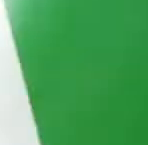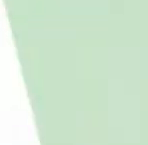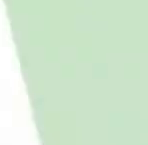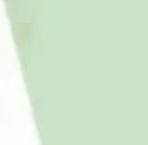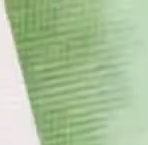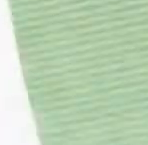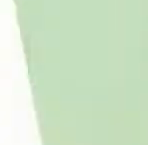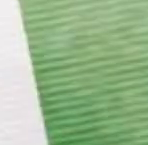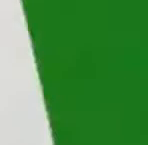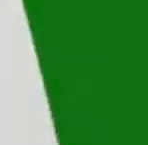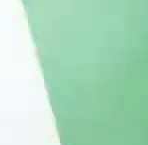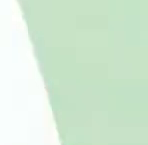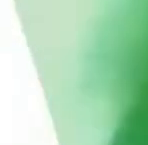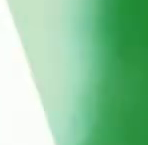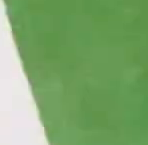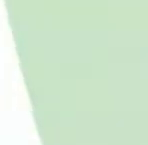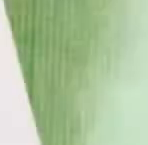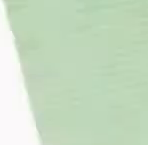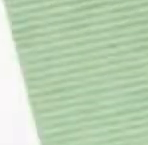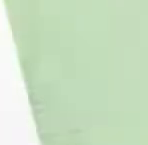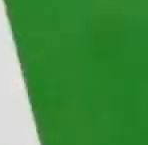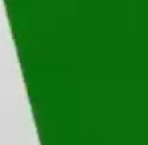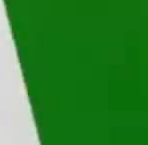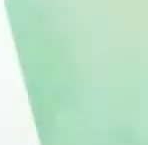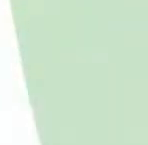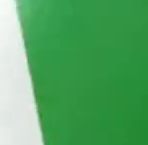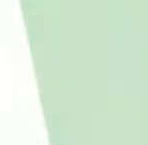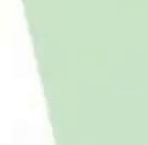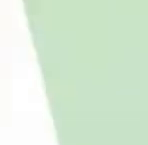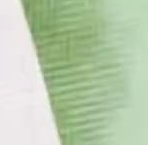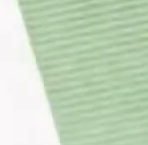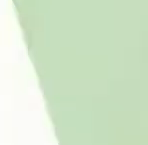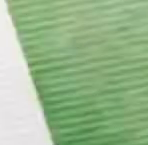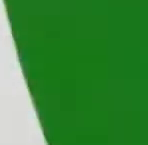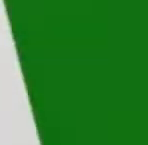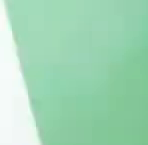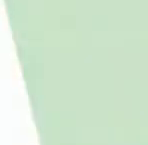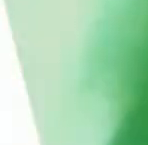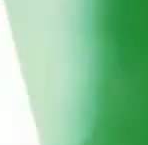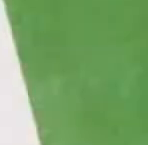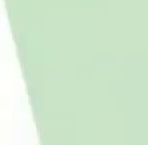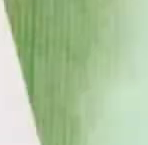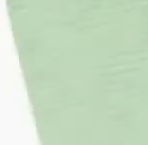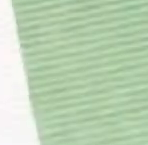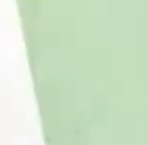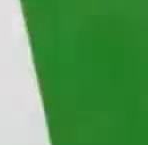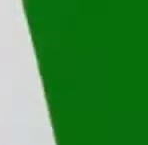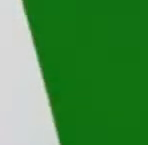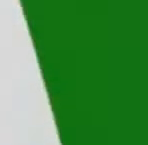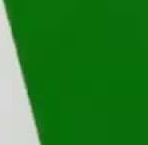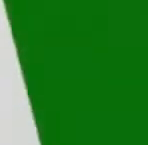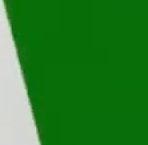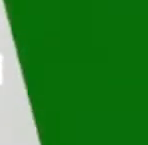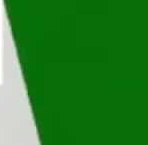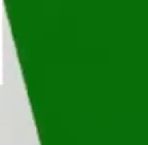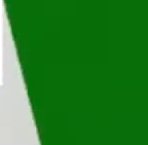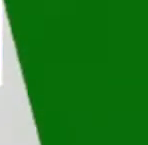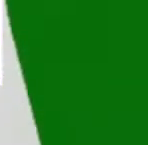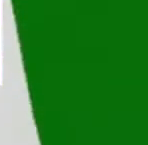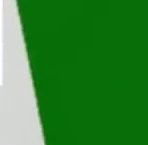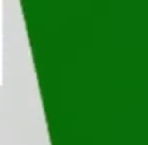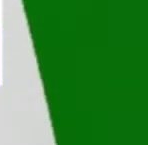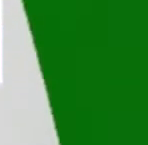seat. This Thursday, 30th June, tune in to KBC Channel 1 from 9:50 p.m. for